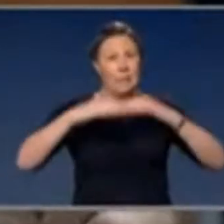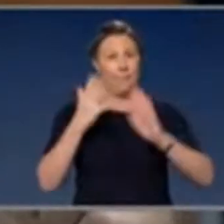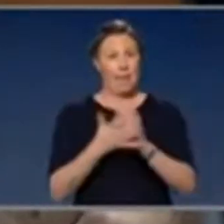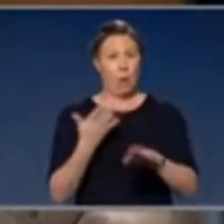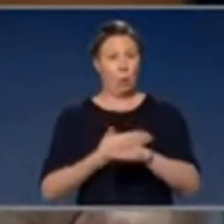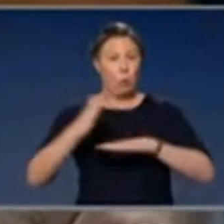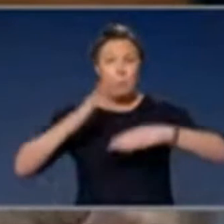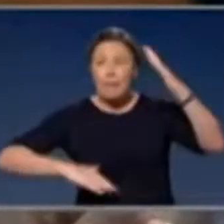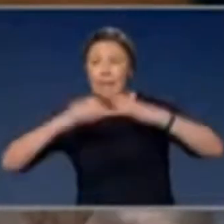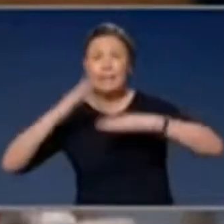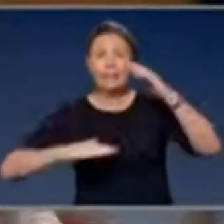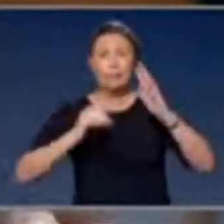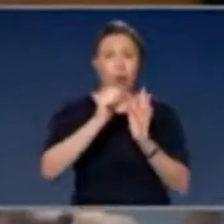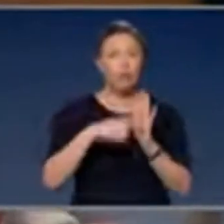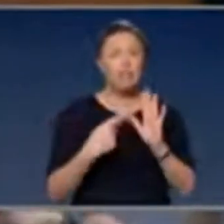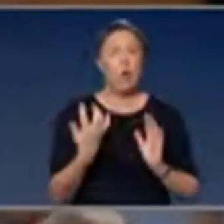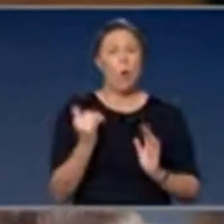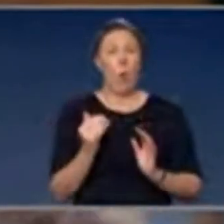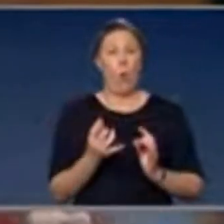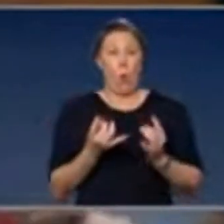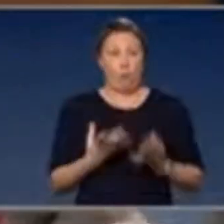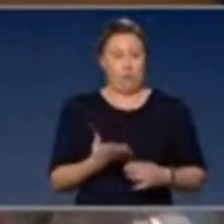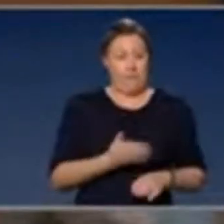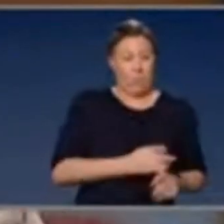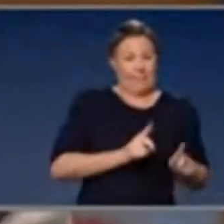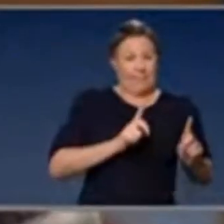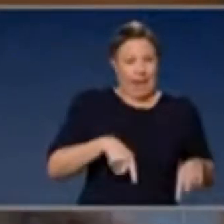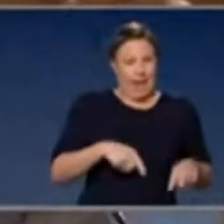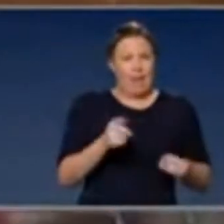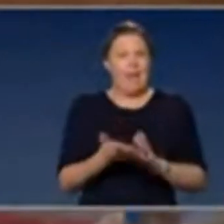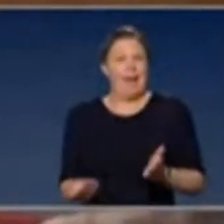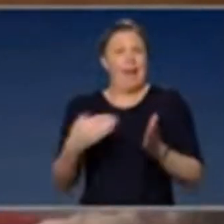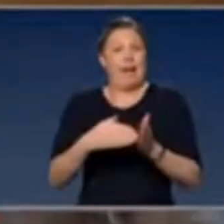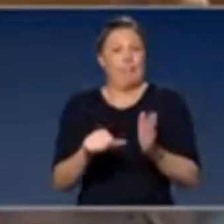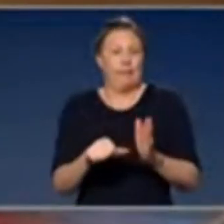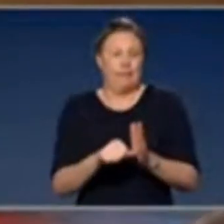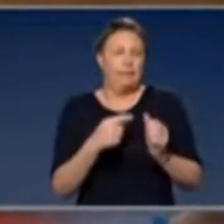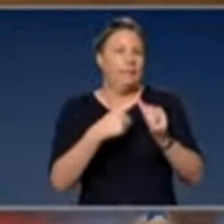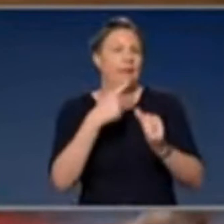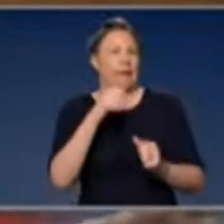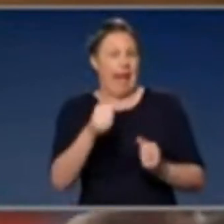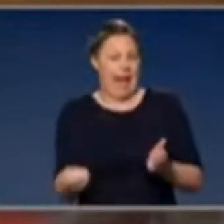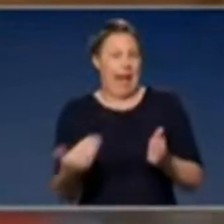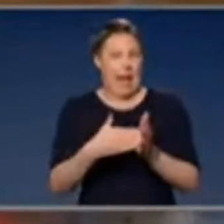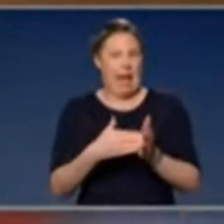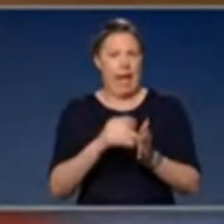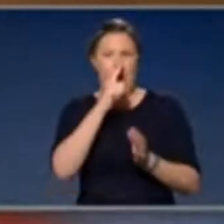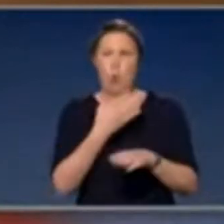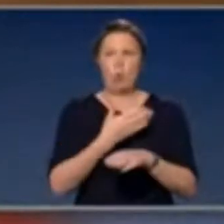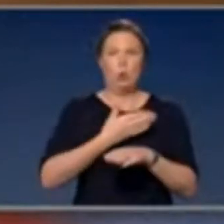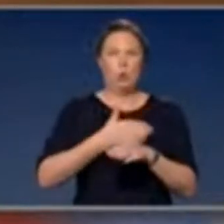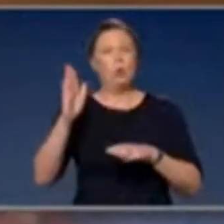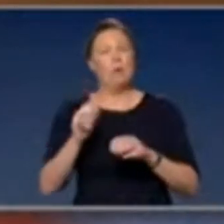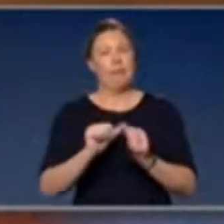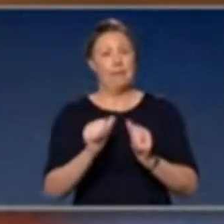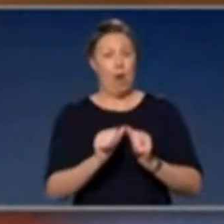this AHPCC advice on what constitutes a hotspot, would that be in any way binding? So, for example,